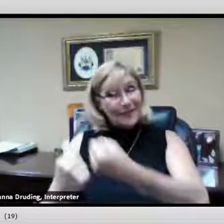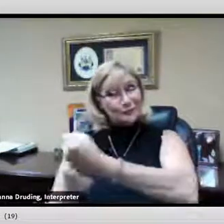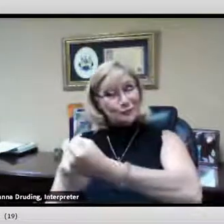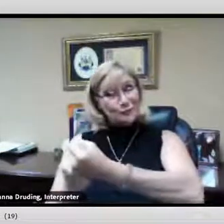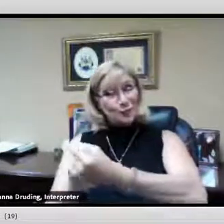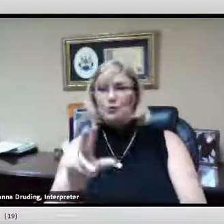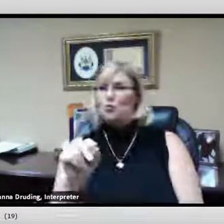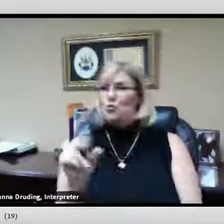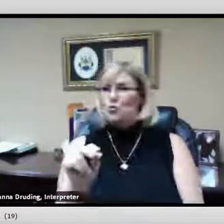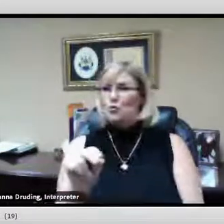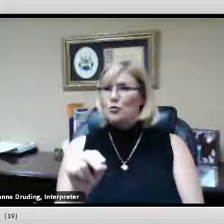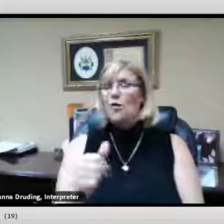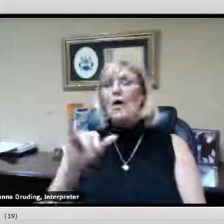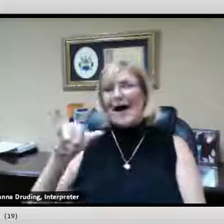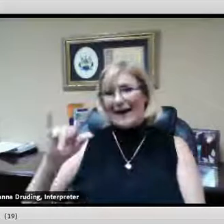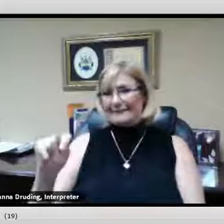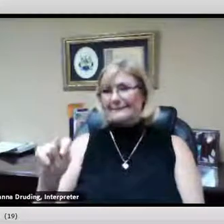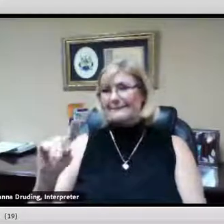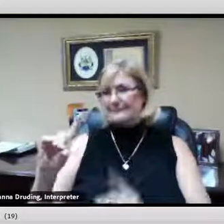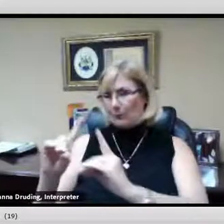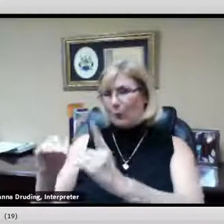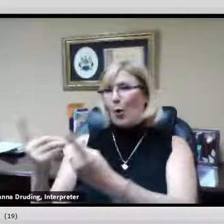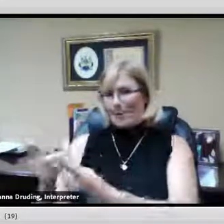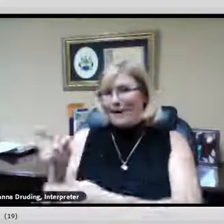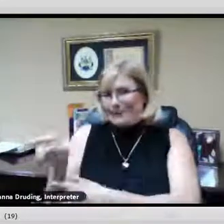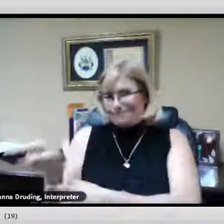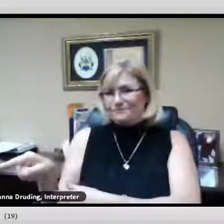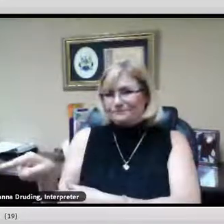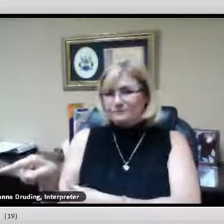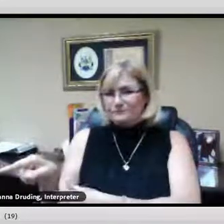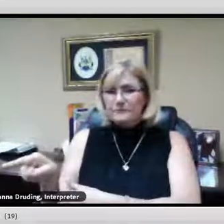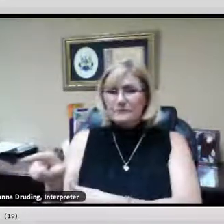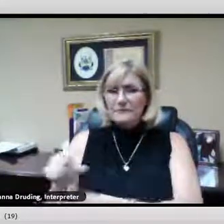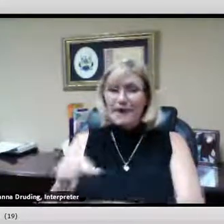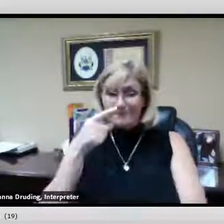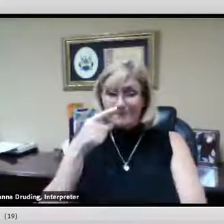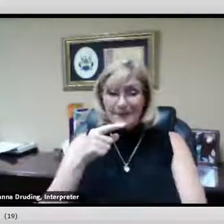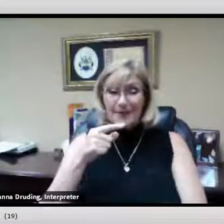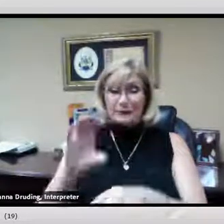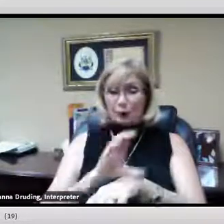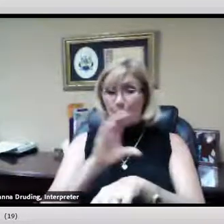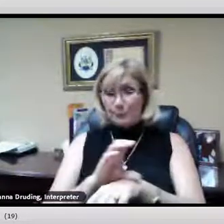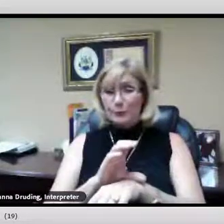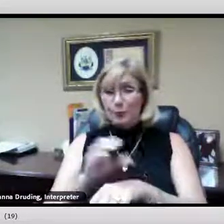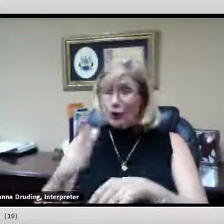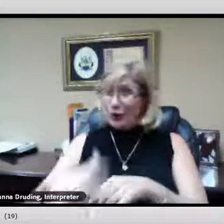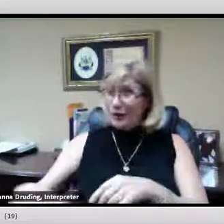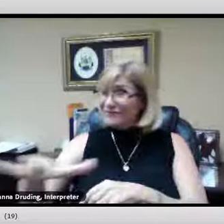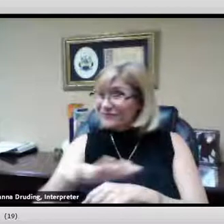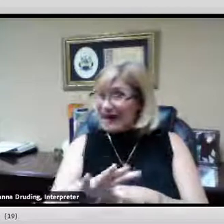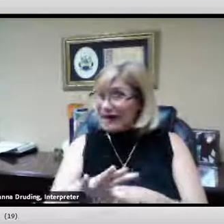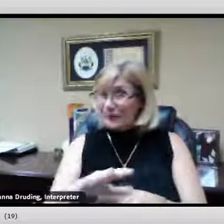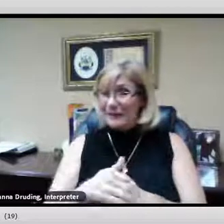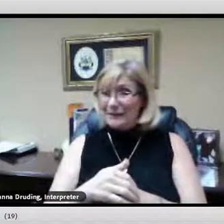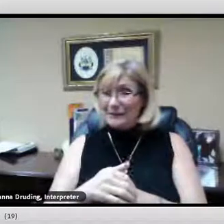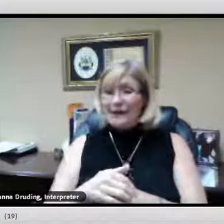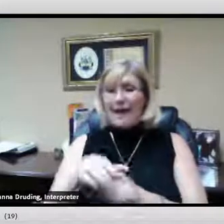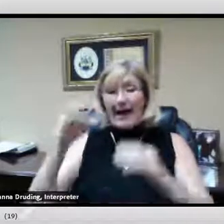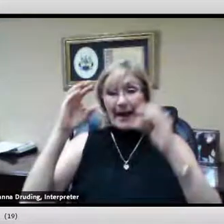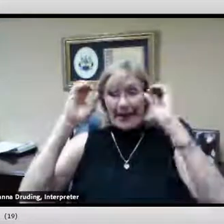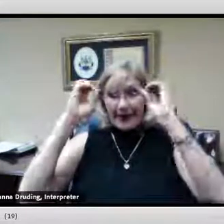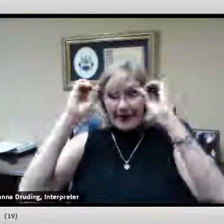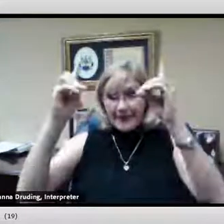IT department. Security and stability of the public computing environment, again, in an academic